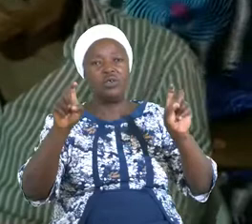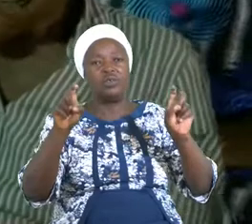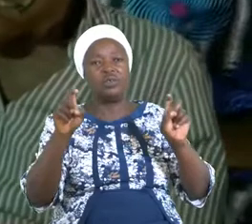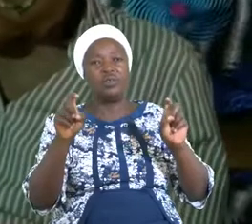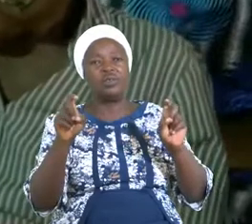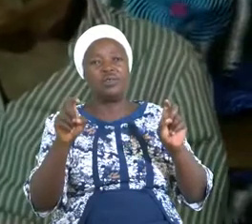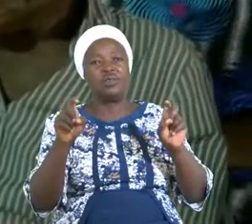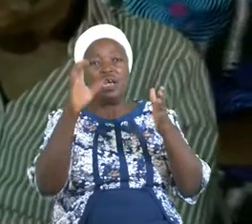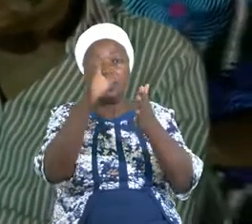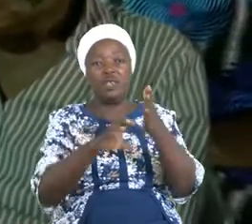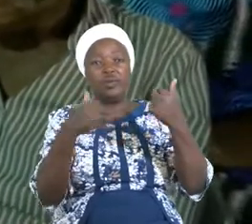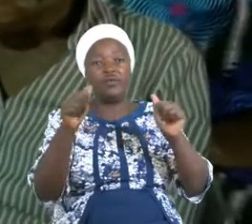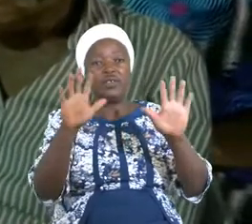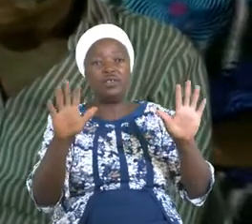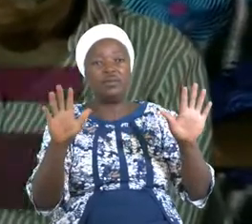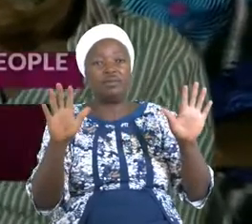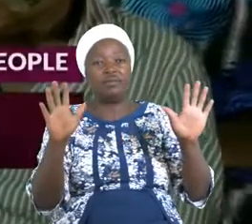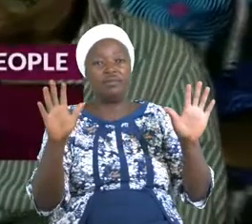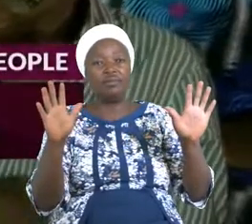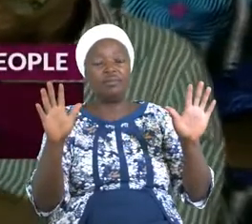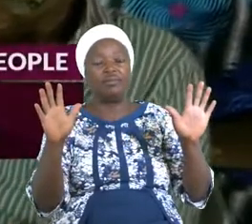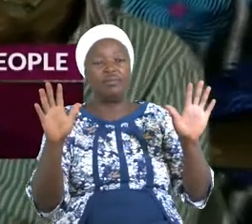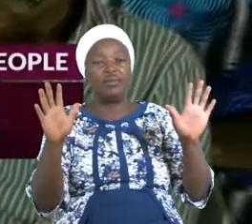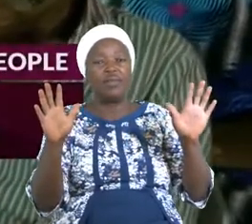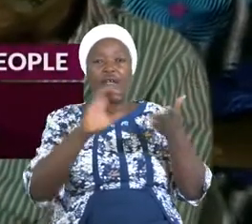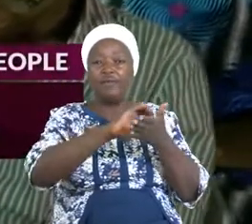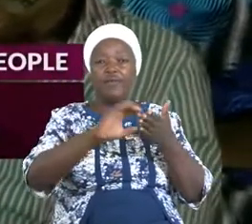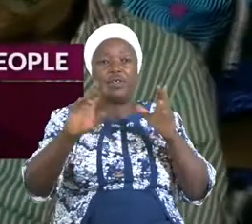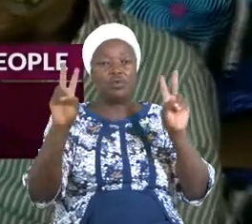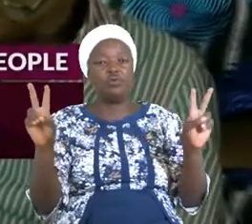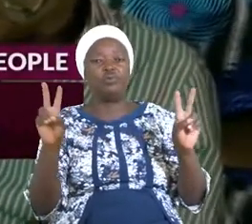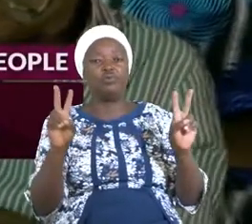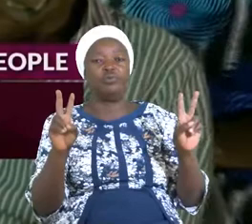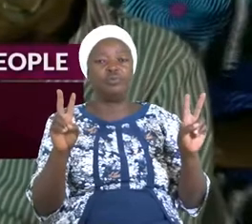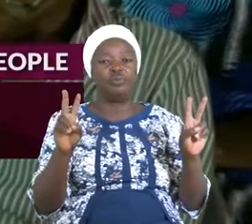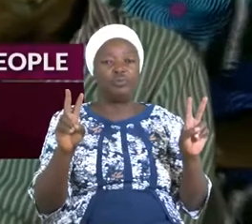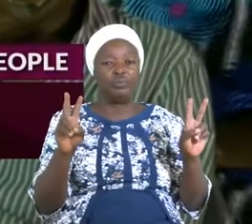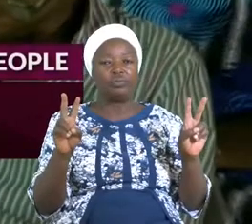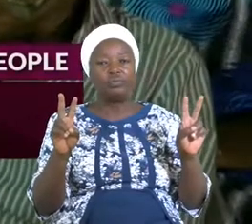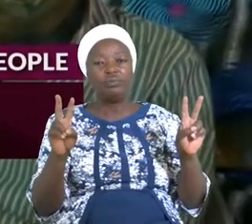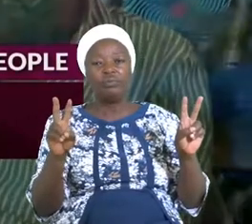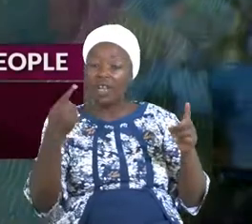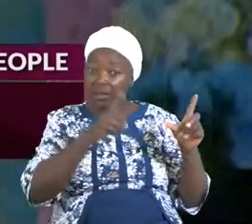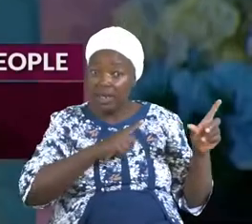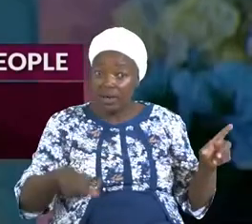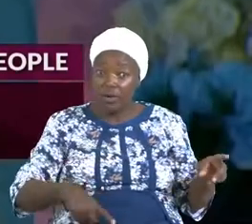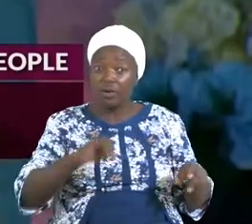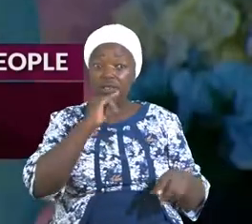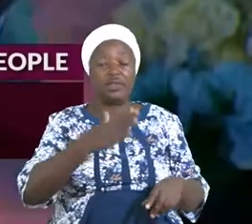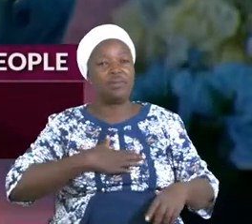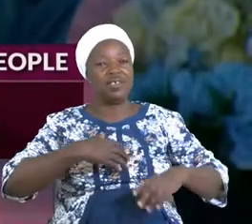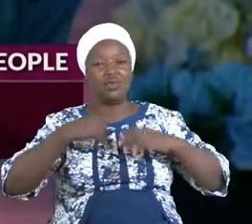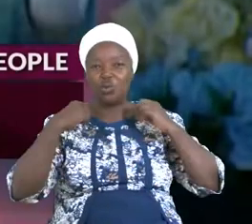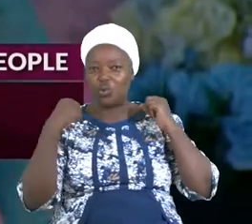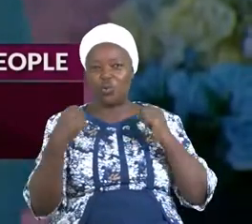chapter 15. Reading from verse 2. The Lord is my strength, is